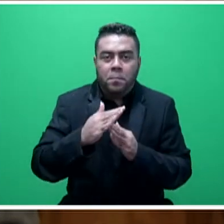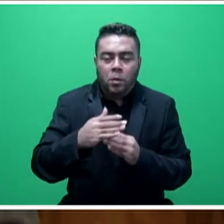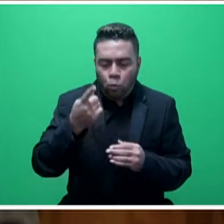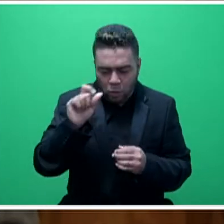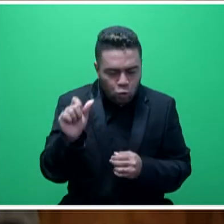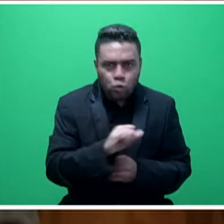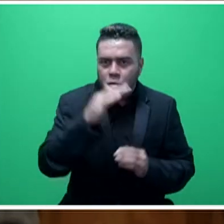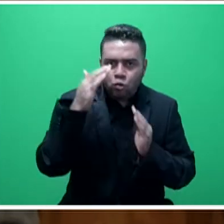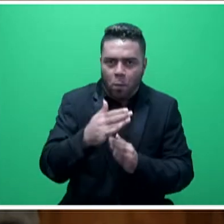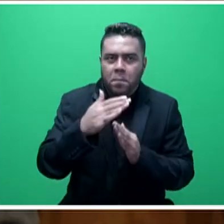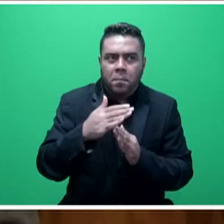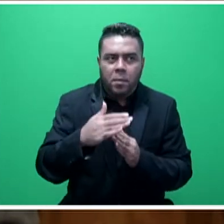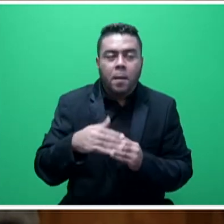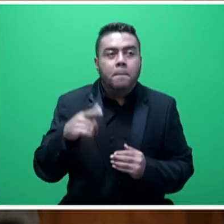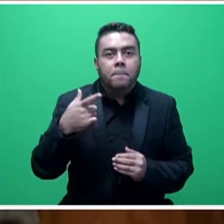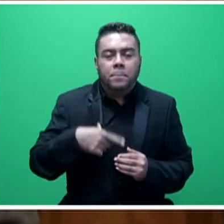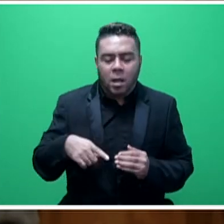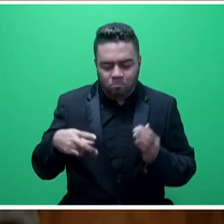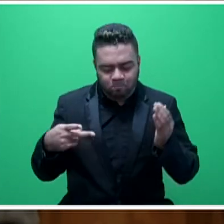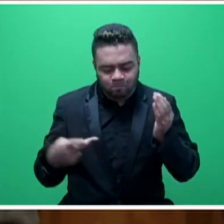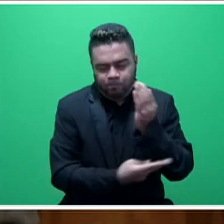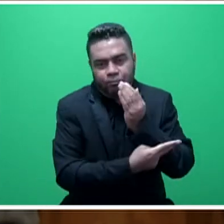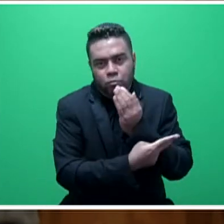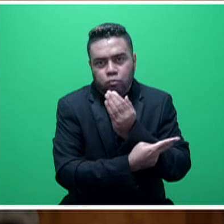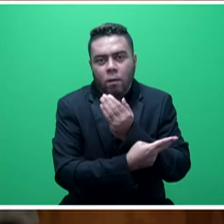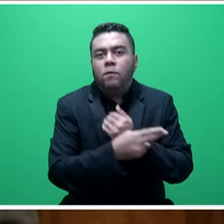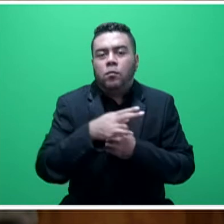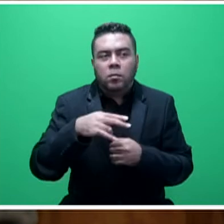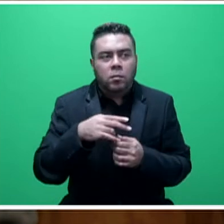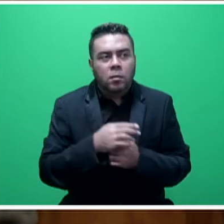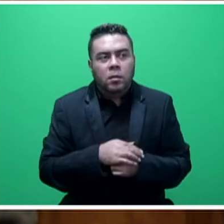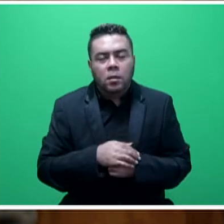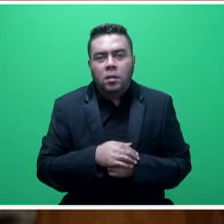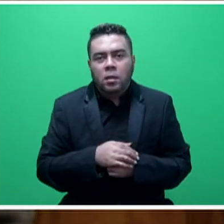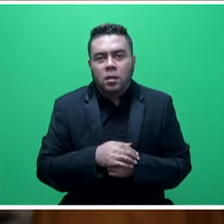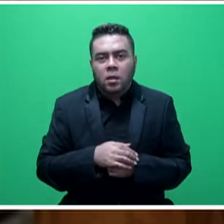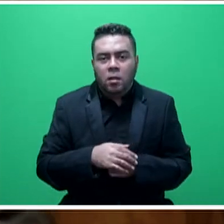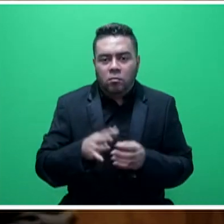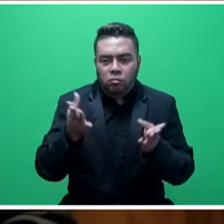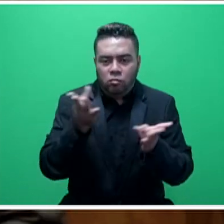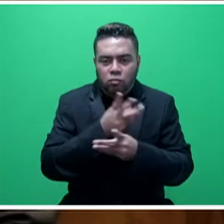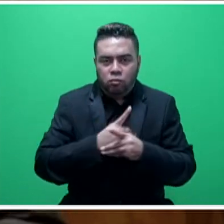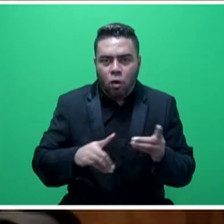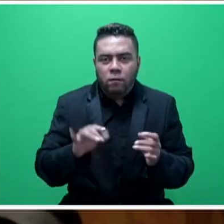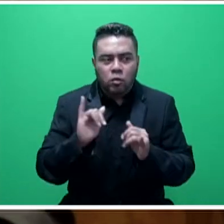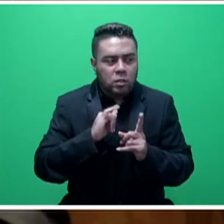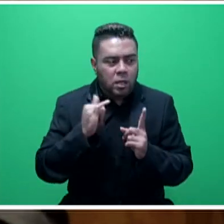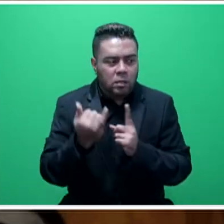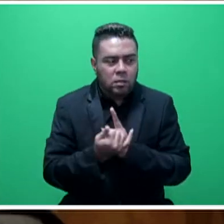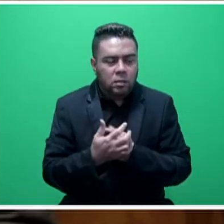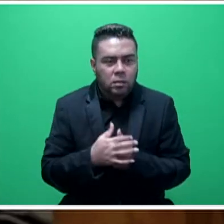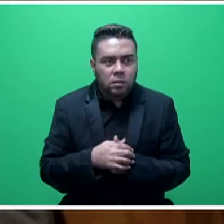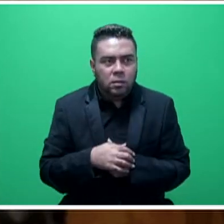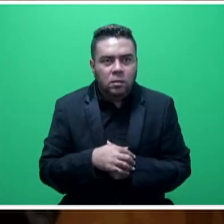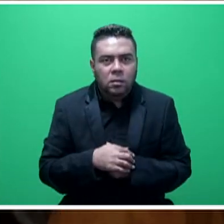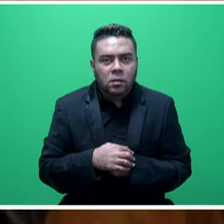stop this by cutting out the roots of this evil values and beliefs and behavior by teaching our children the